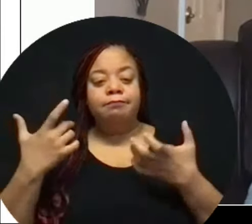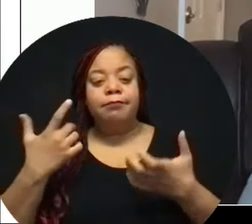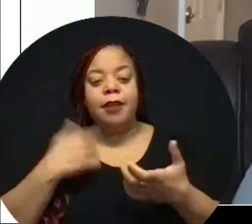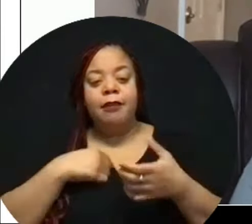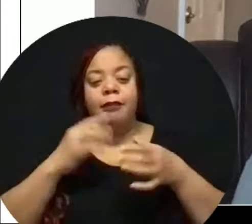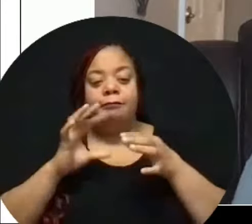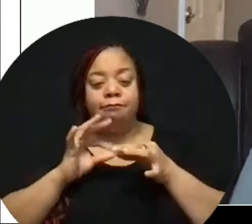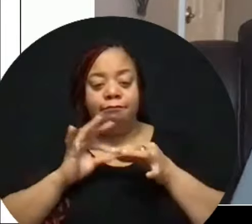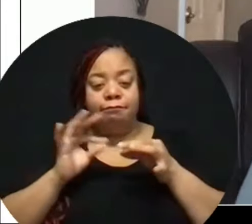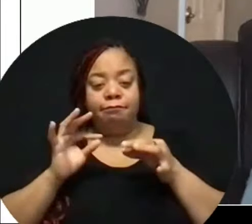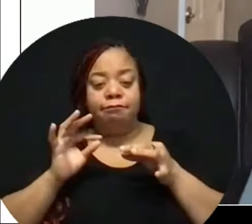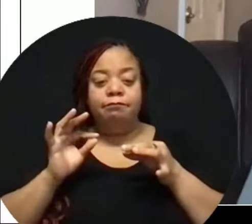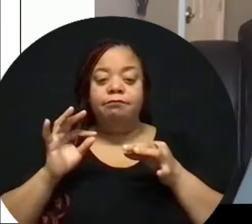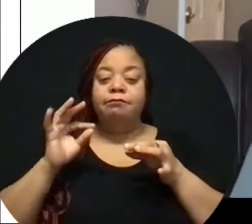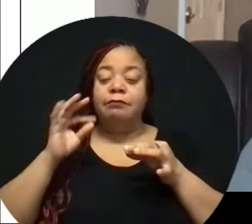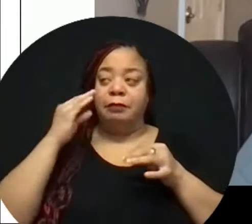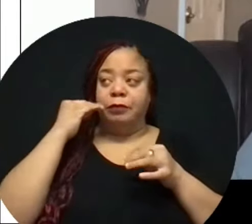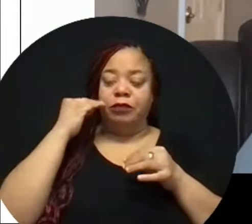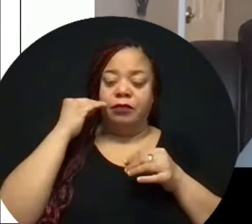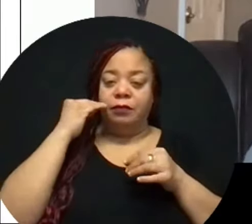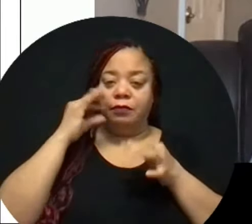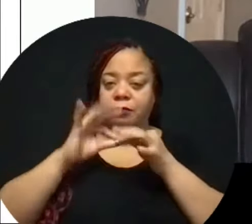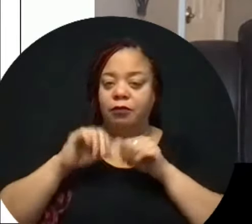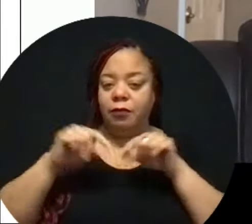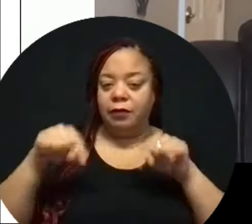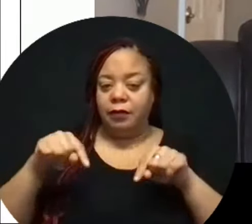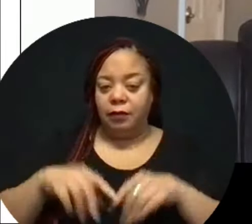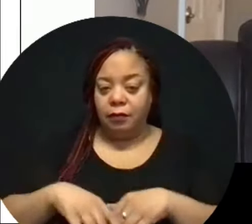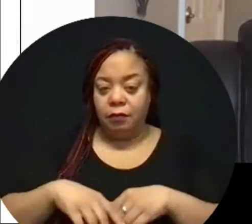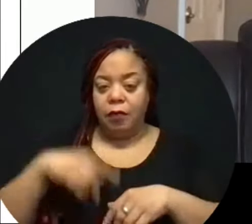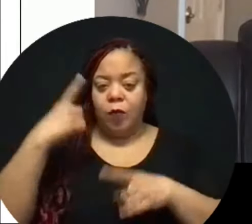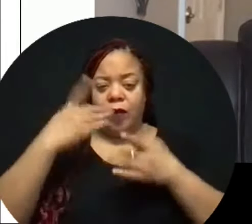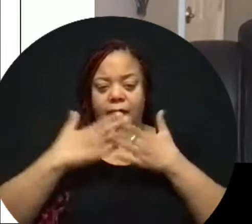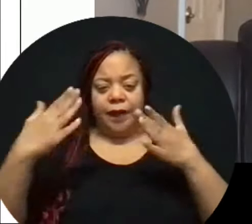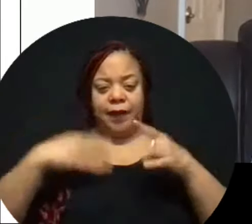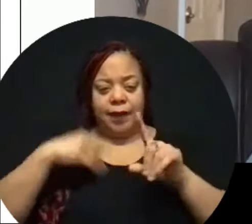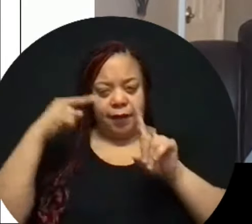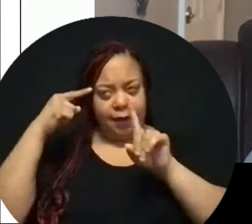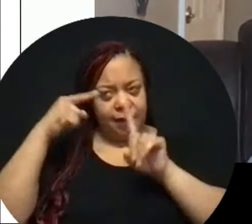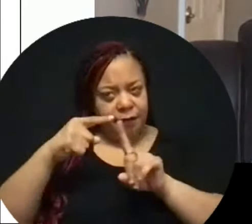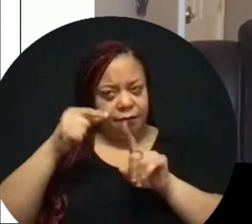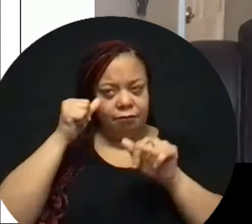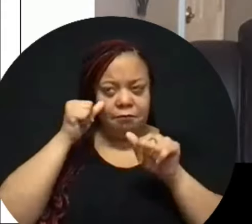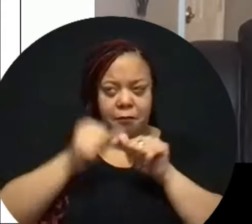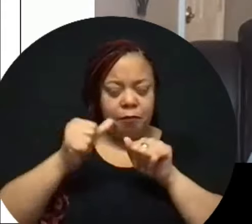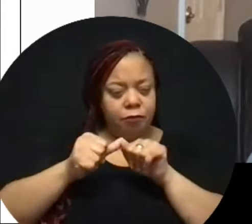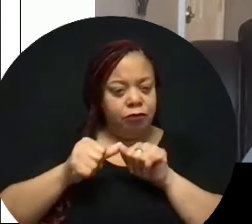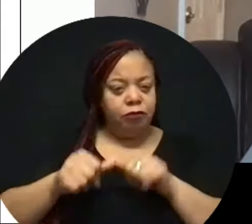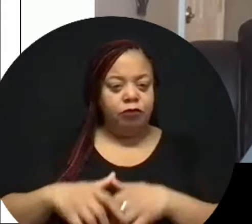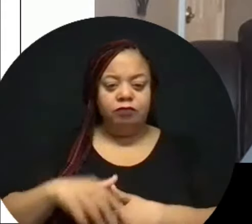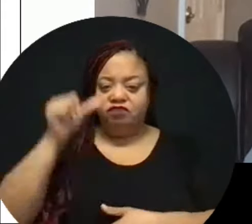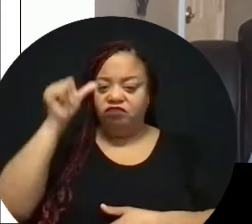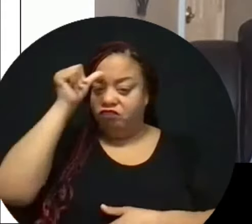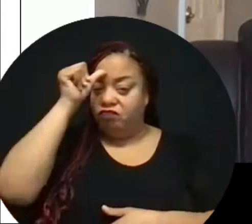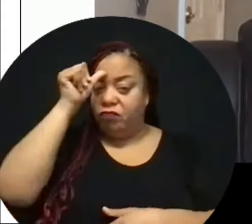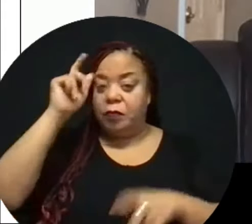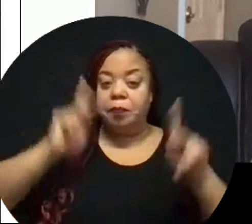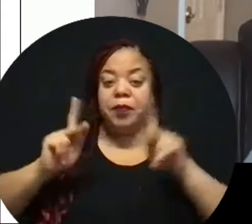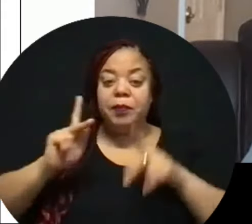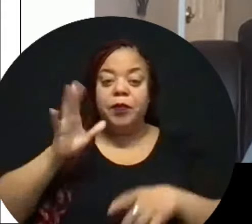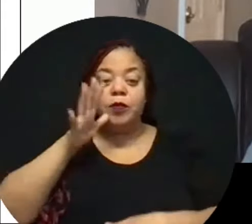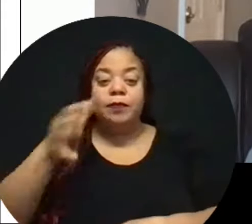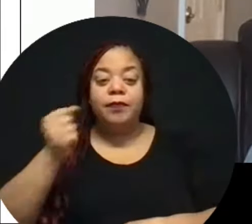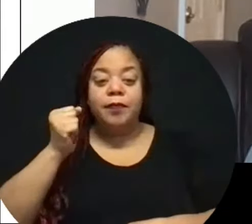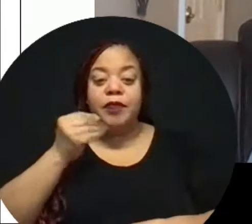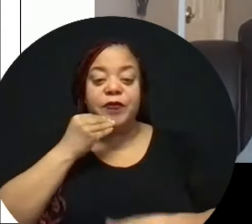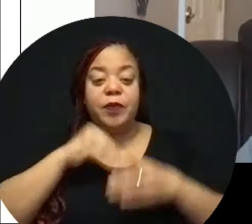we had, you know, people would take food out of the kitchen. One of the things that people had noticed is that a lot of the protein specifically, but a lot of food in general, had things like